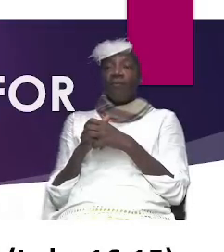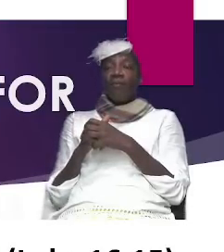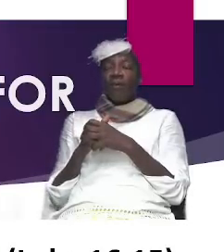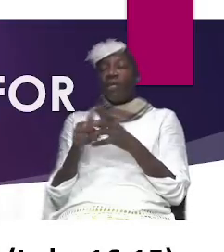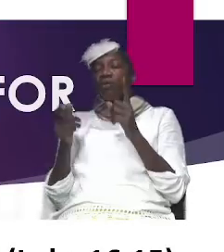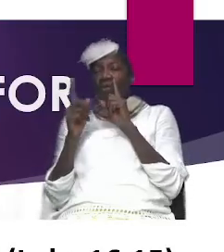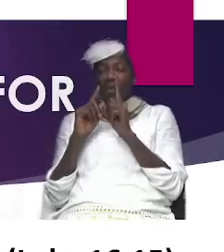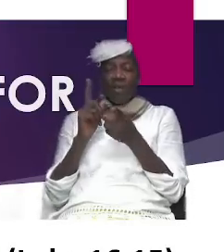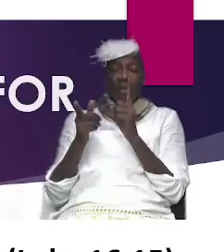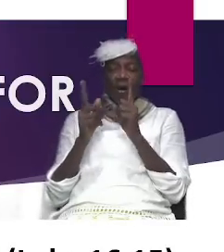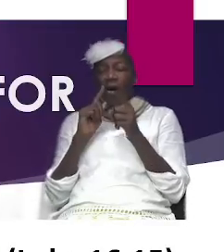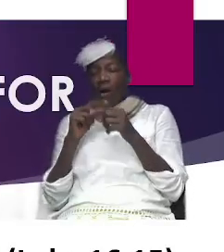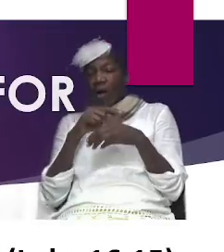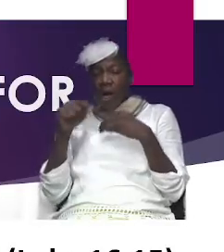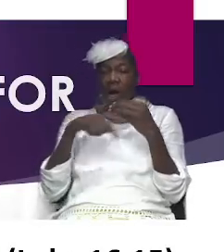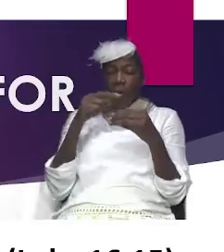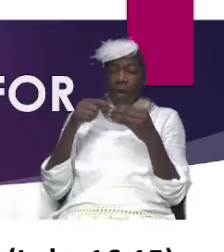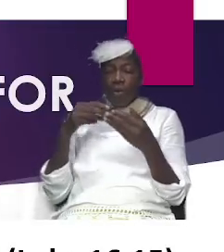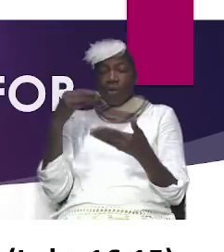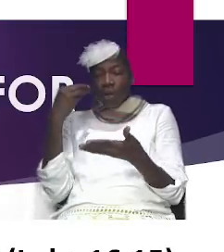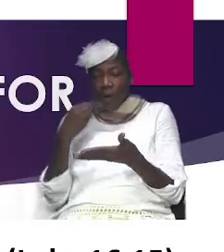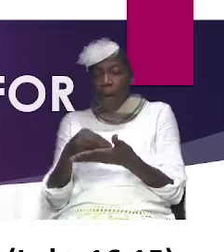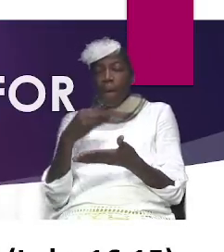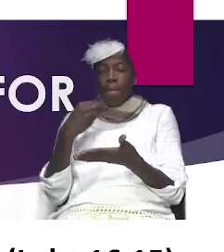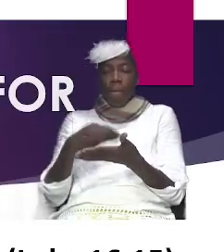discussion surrounding money, mammon.